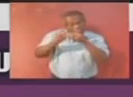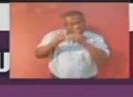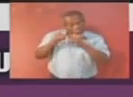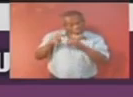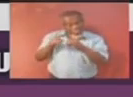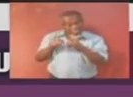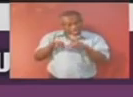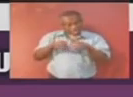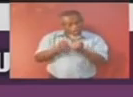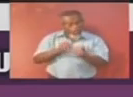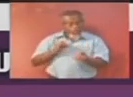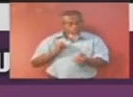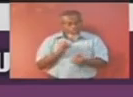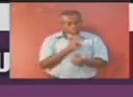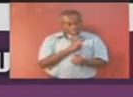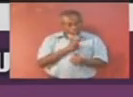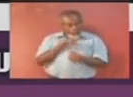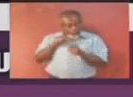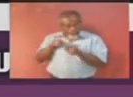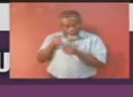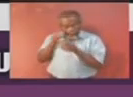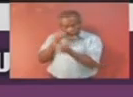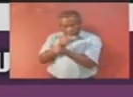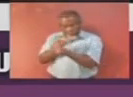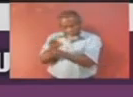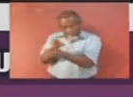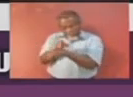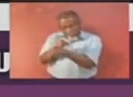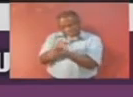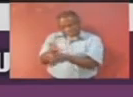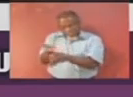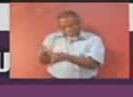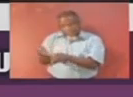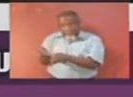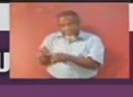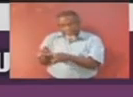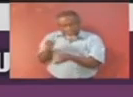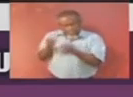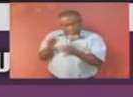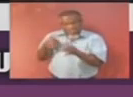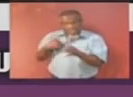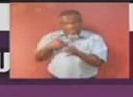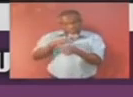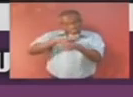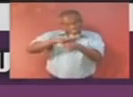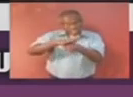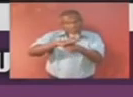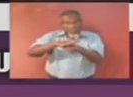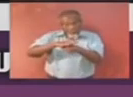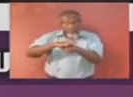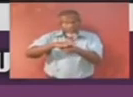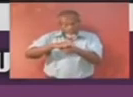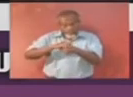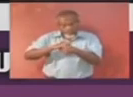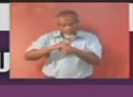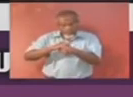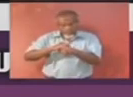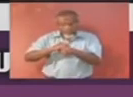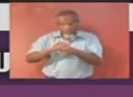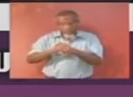patients? And do we have sufficient antiviral medication to treat these hundreds of COVID positive people?